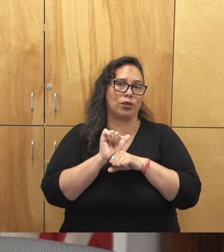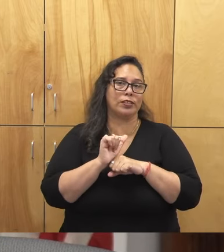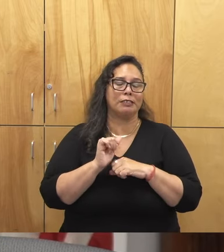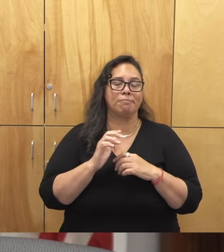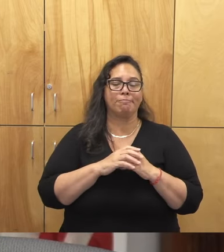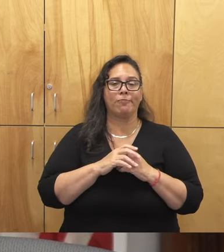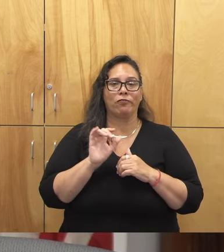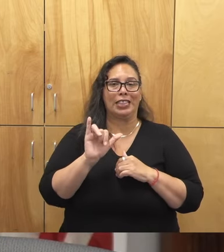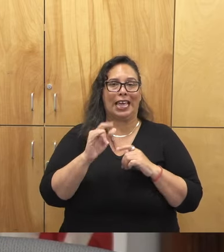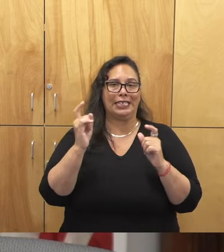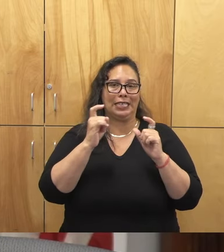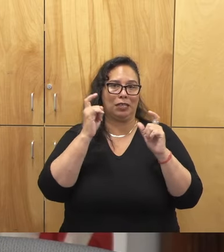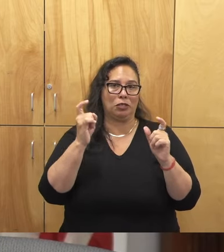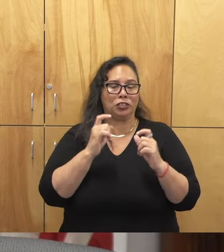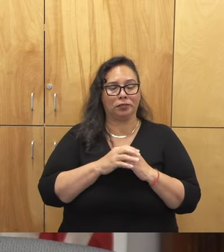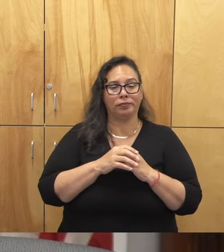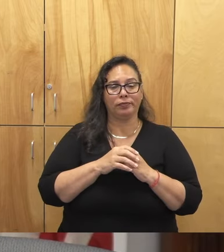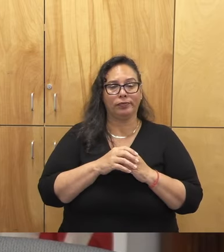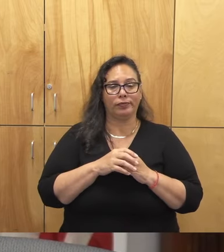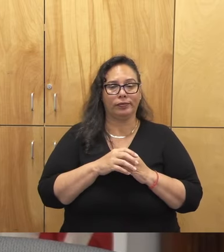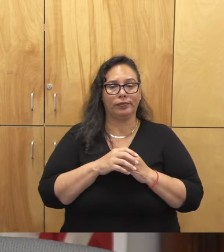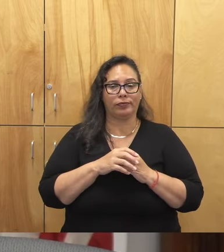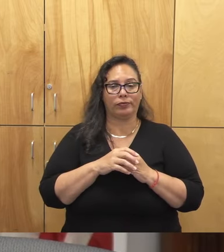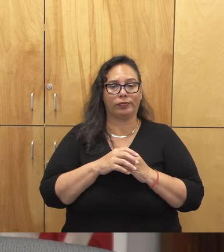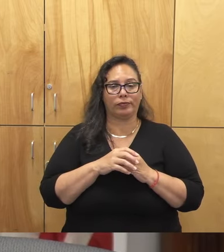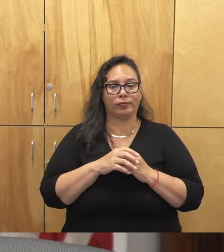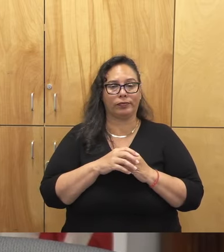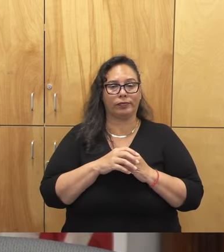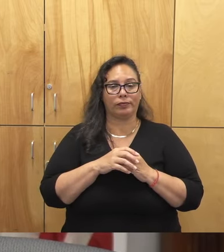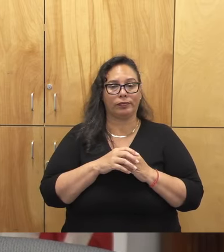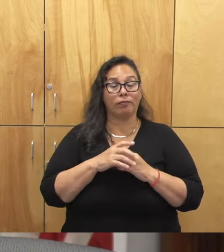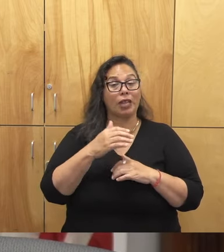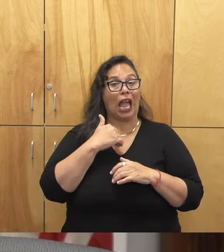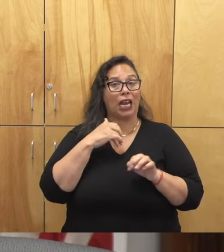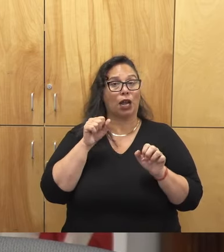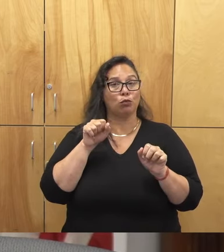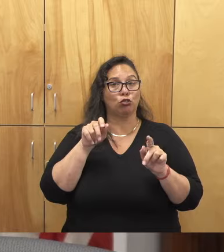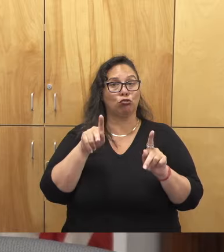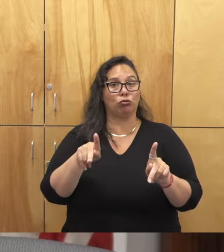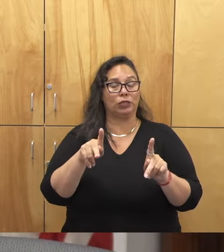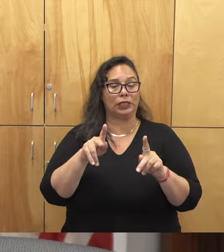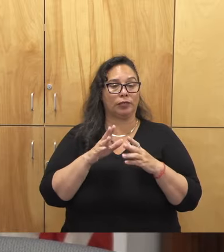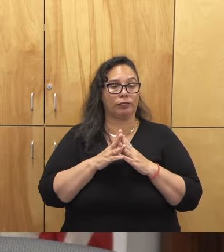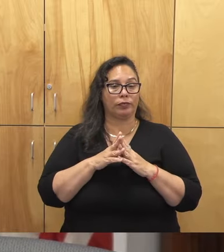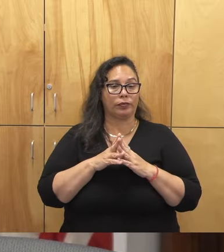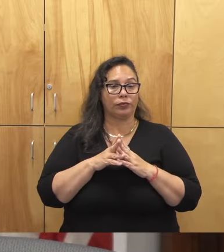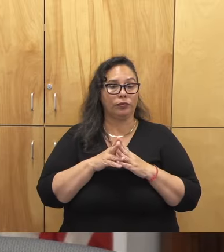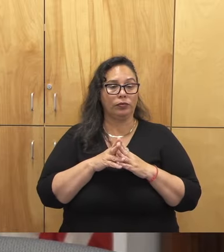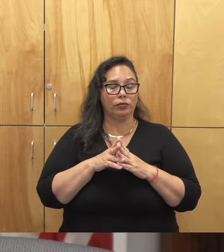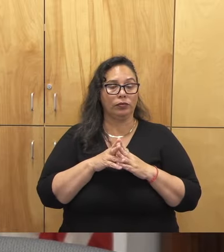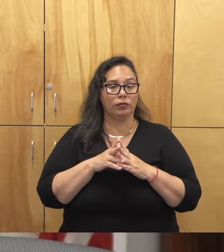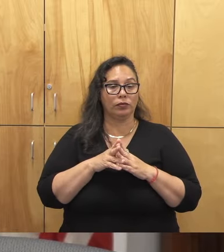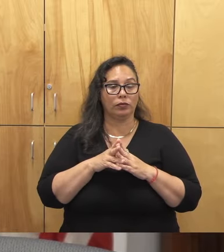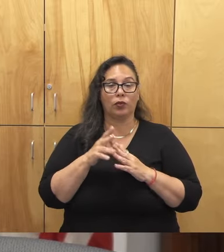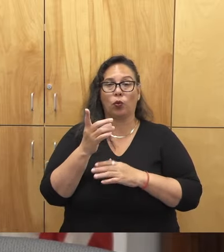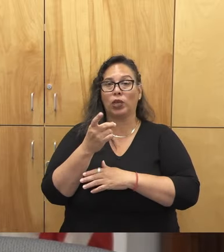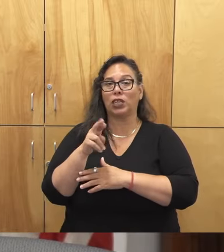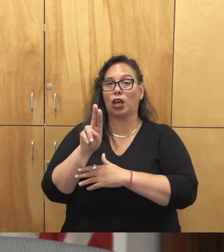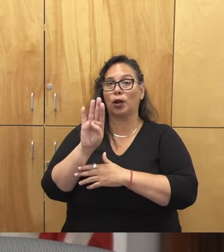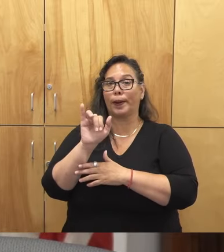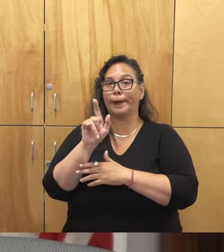put that celebration together. I also had an opportunity, along with Dr.